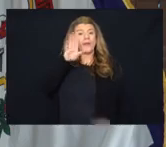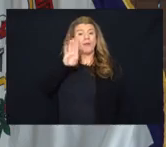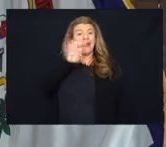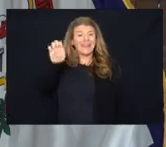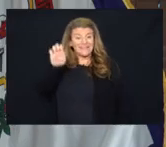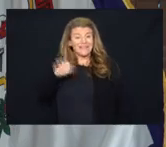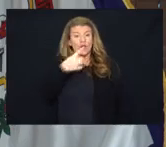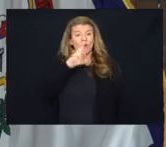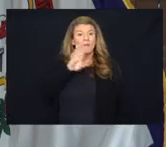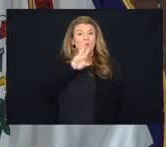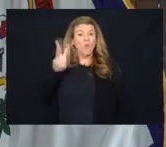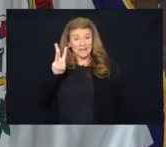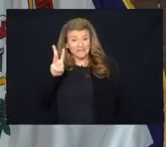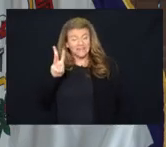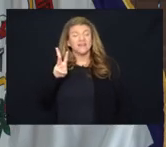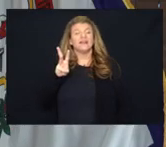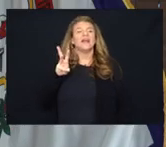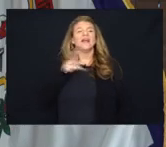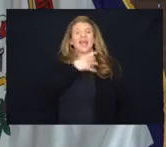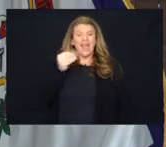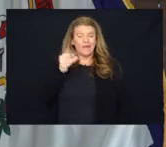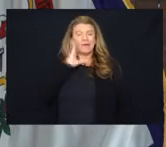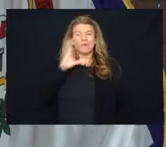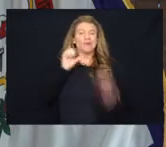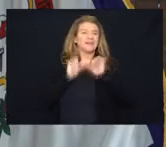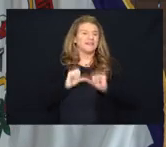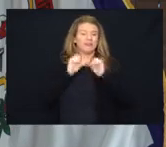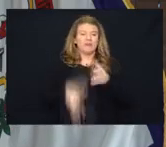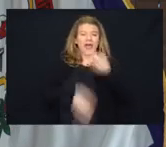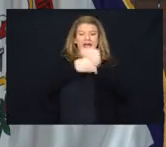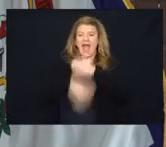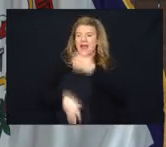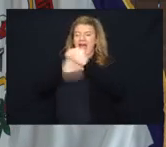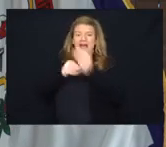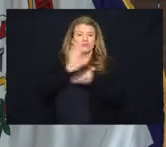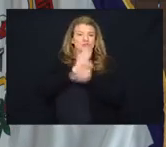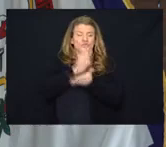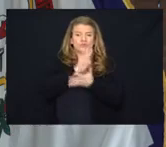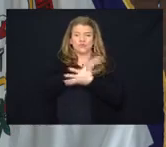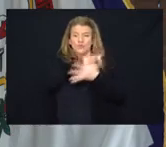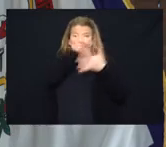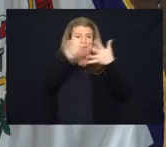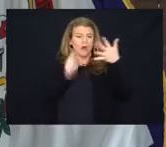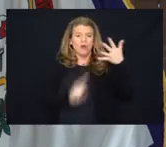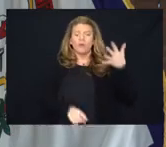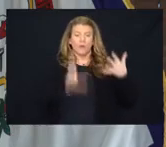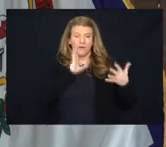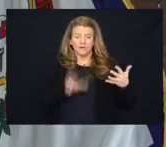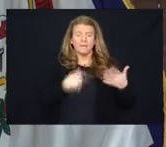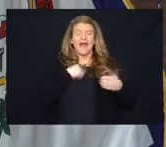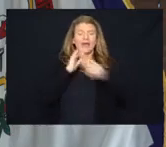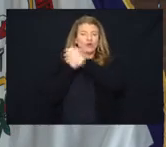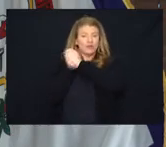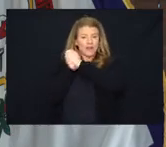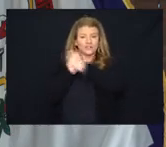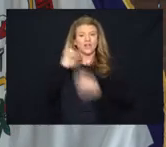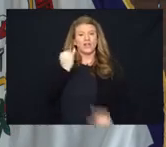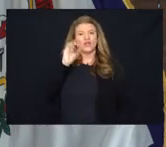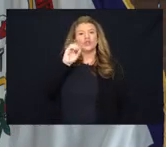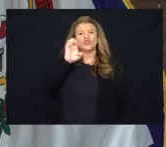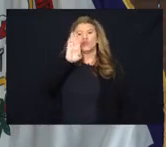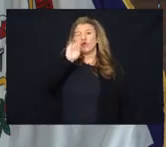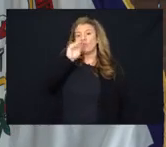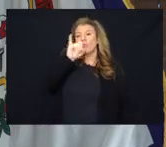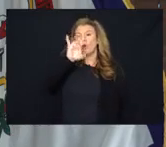Greenbrier West, and absolutely we're going to continue to add schools right along. But I congratulate Joe Bozick and all